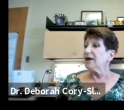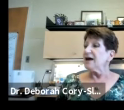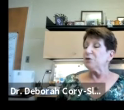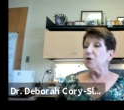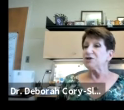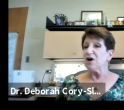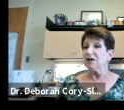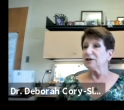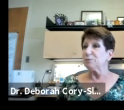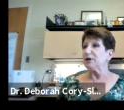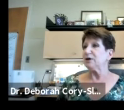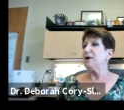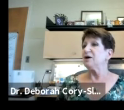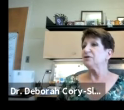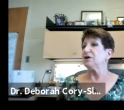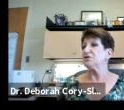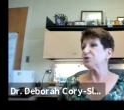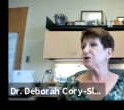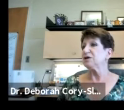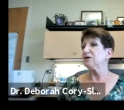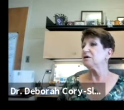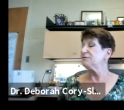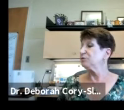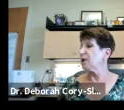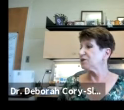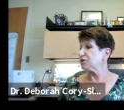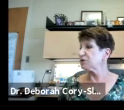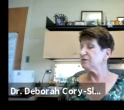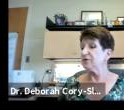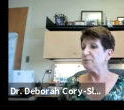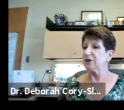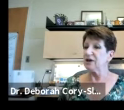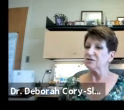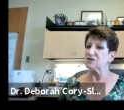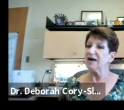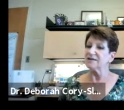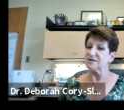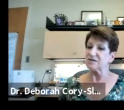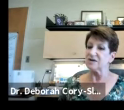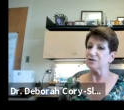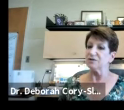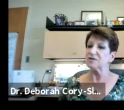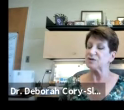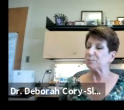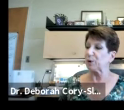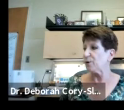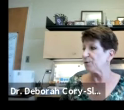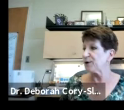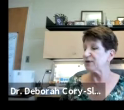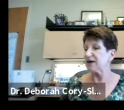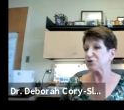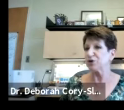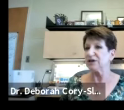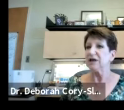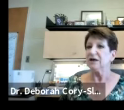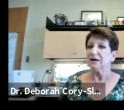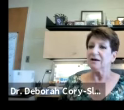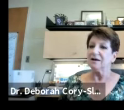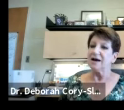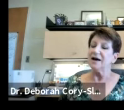So again, I want to talk a little bit about the history of the Rochester Environmental Health Sciences Center. And this is a program that